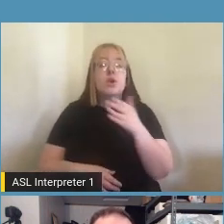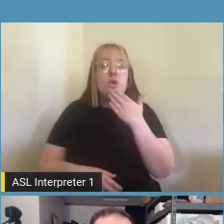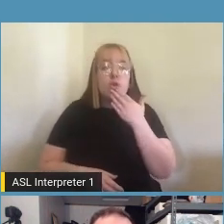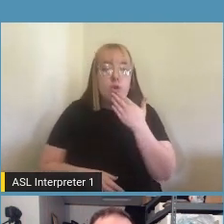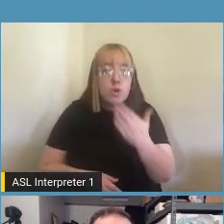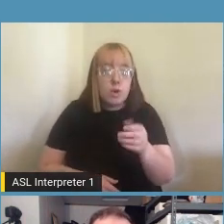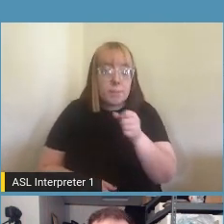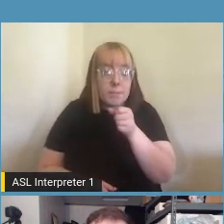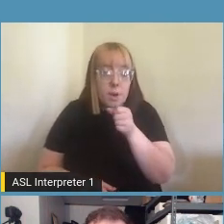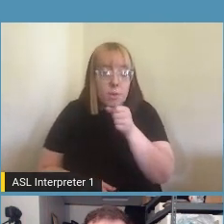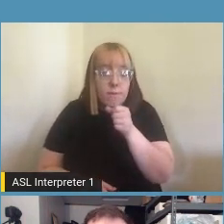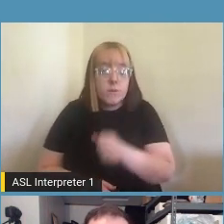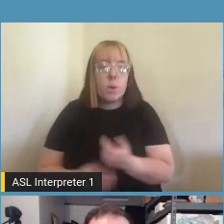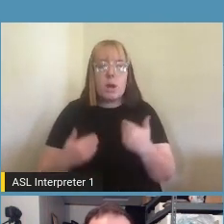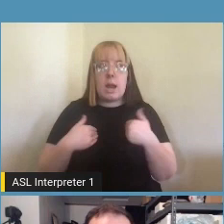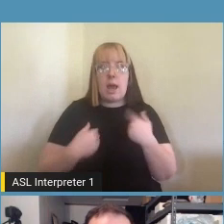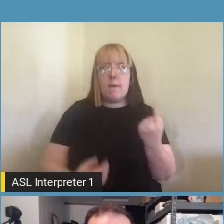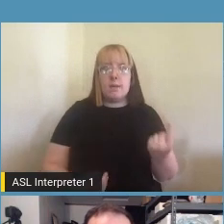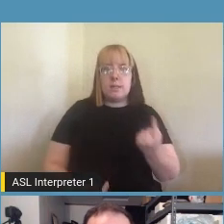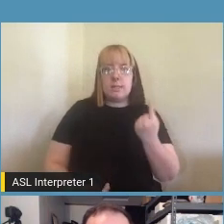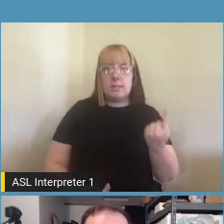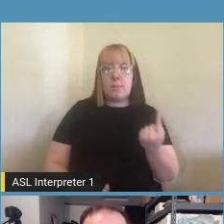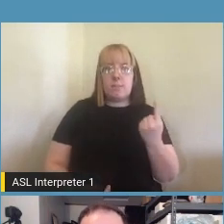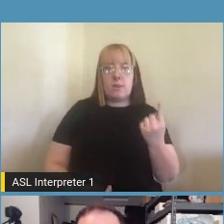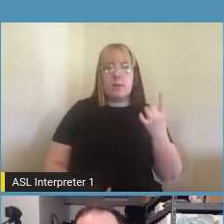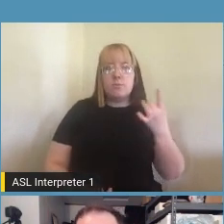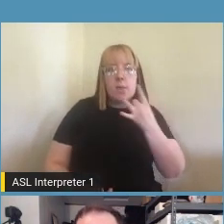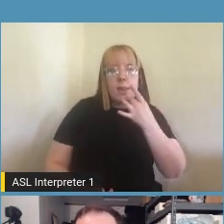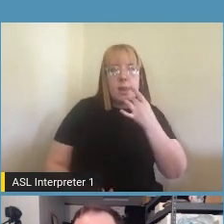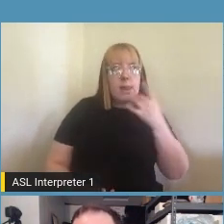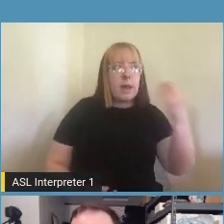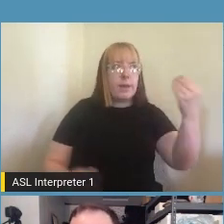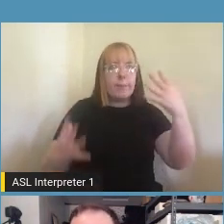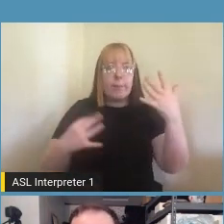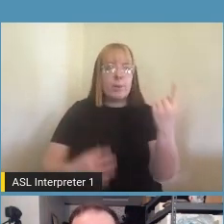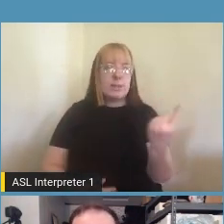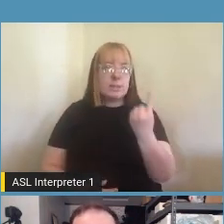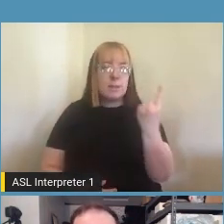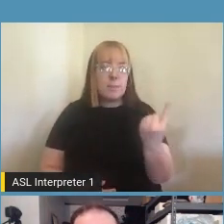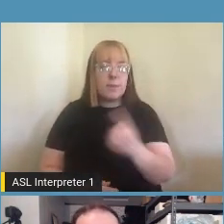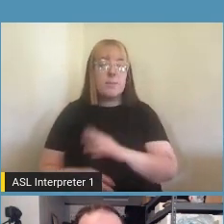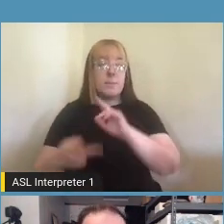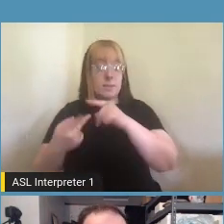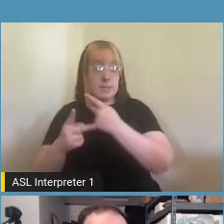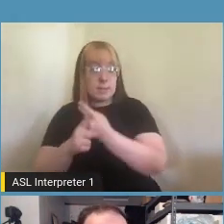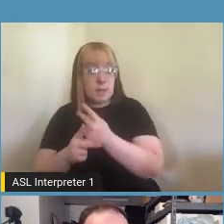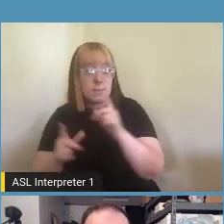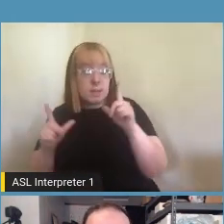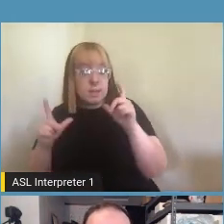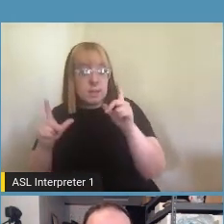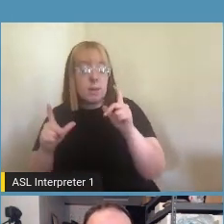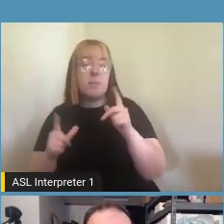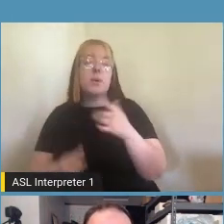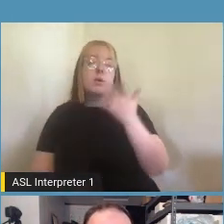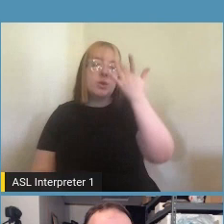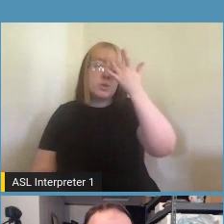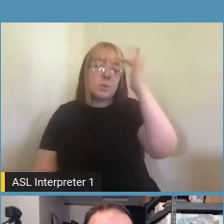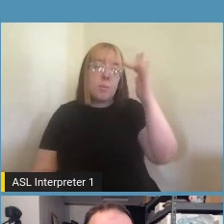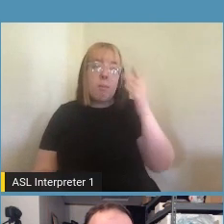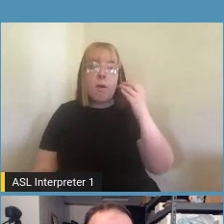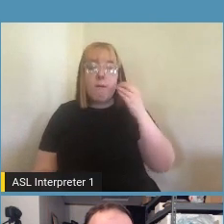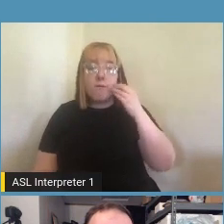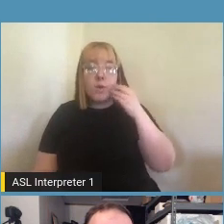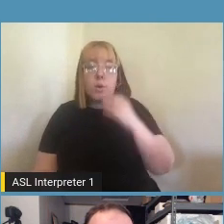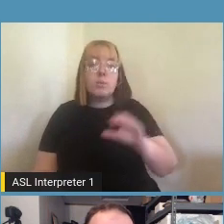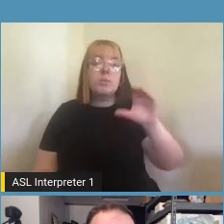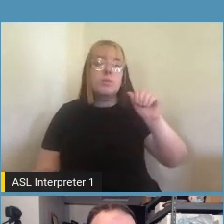to light whatever it is you're shooting. So types of cameras, we'll just go over these. Smartphones, as I said.